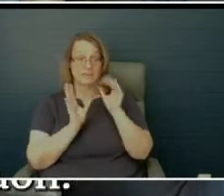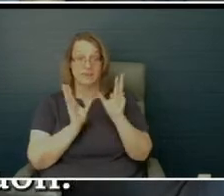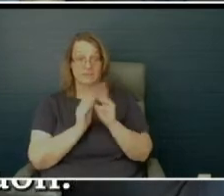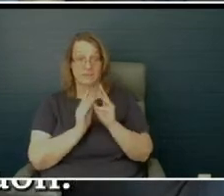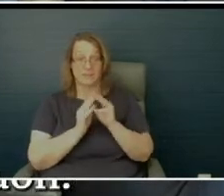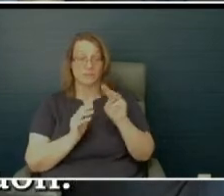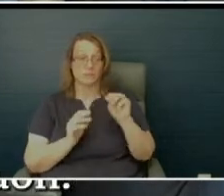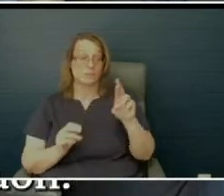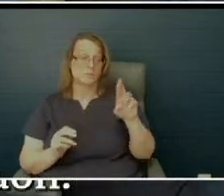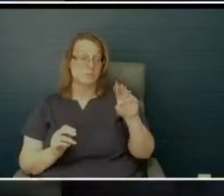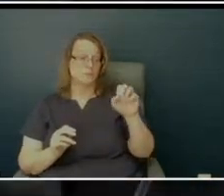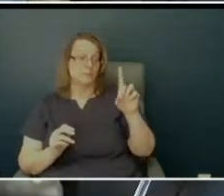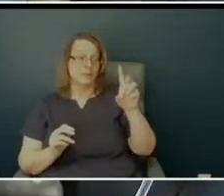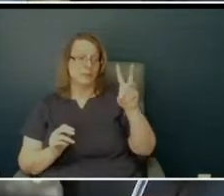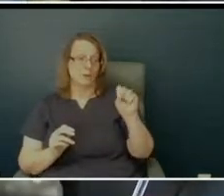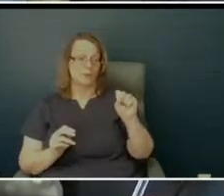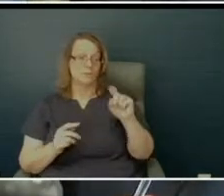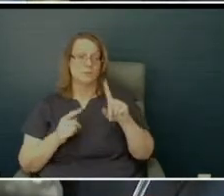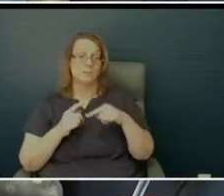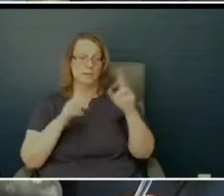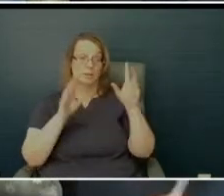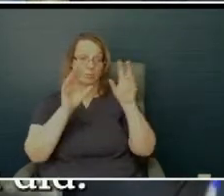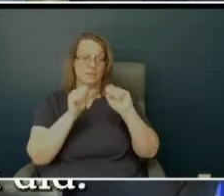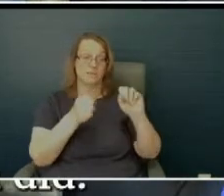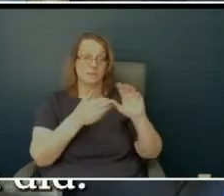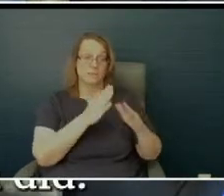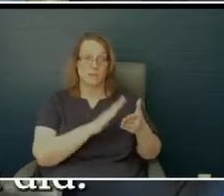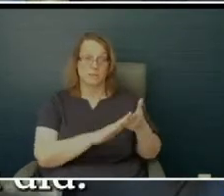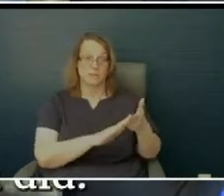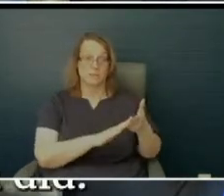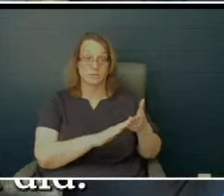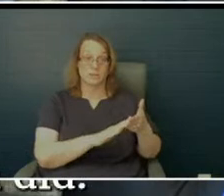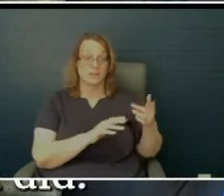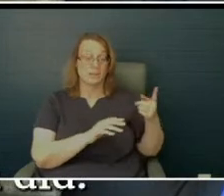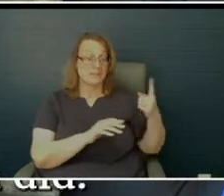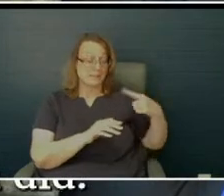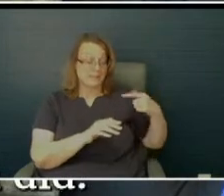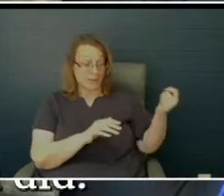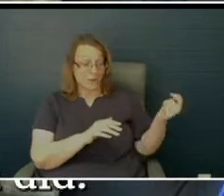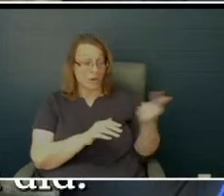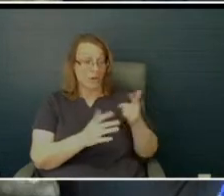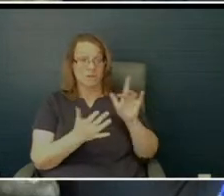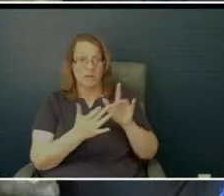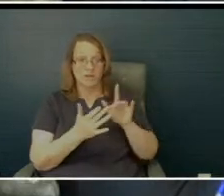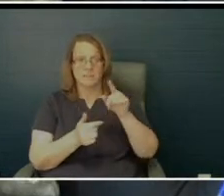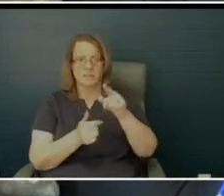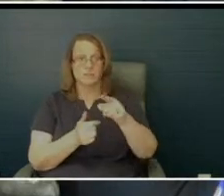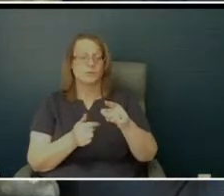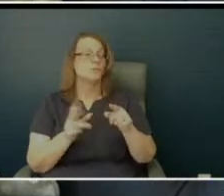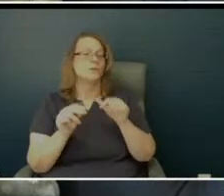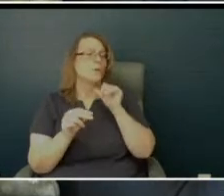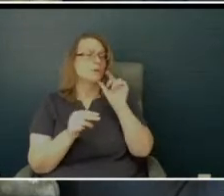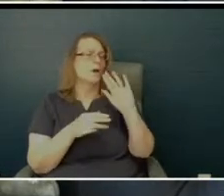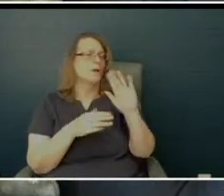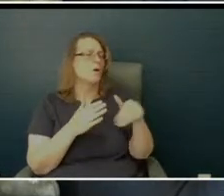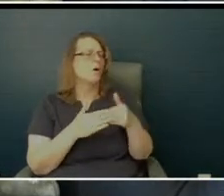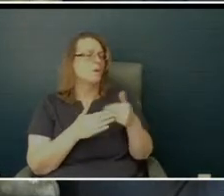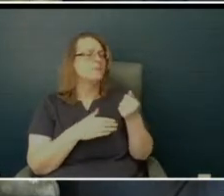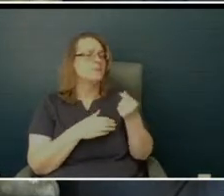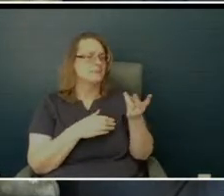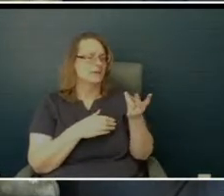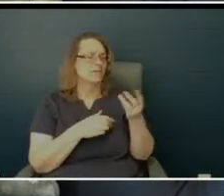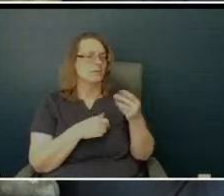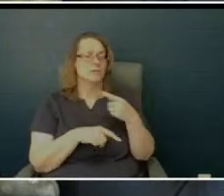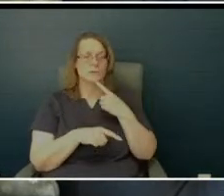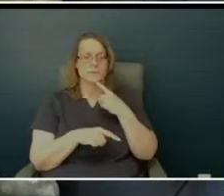about receiving a presidential pardon. Did they all contact you? Not all of them, but several of them did. So you mentioned Mr. Gaetz,